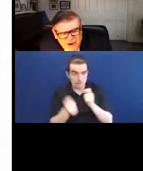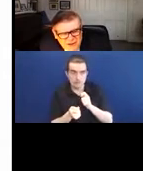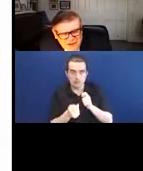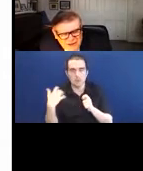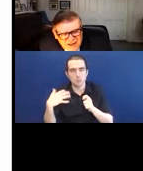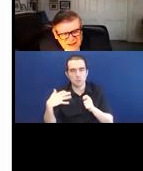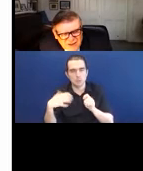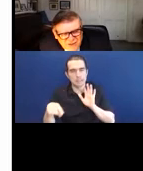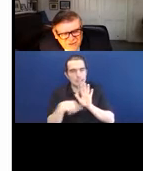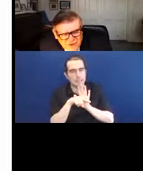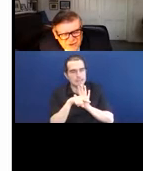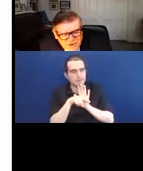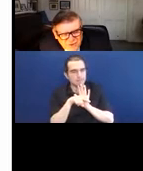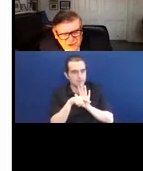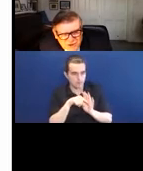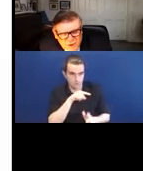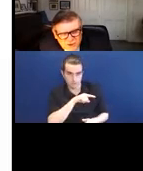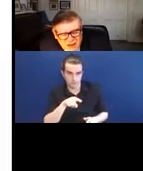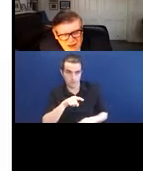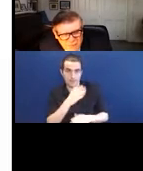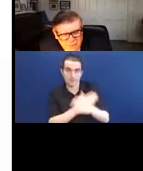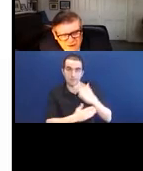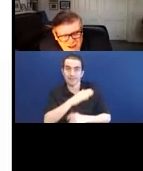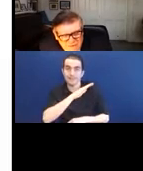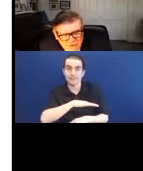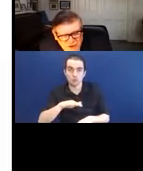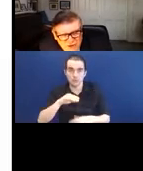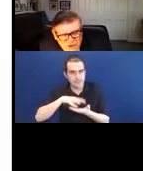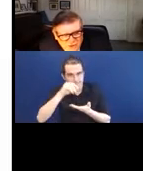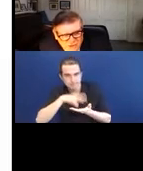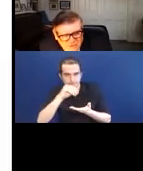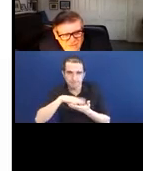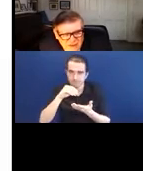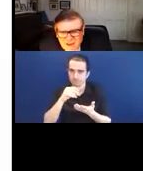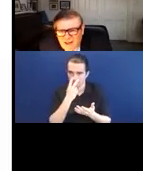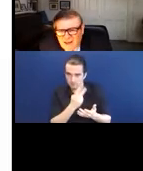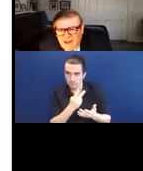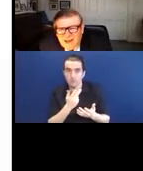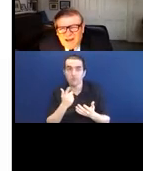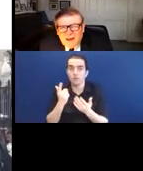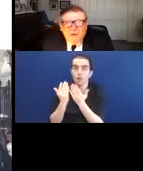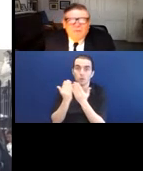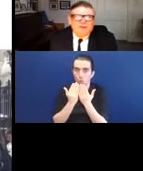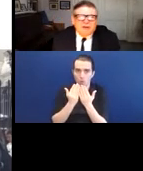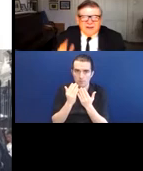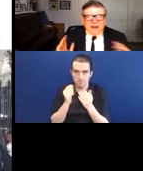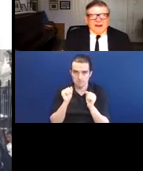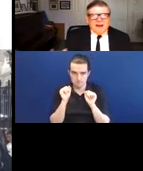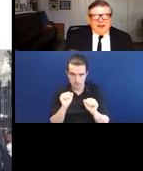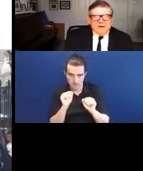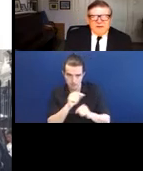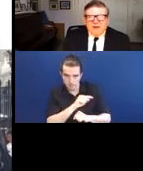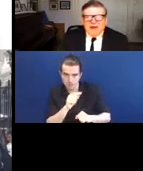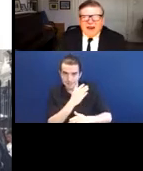many parents didn't send their children to school. So the schools stayed open for those children. We've also seen